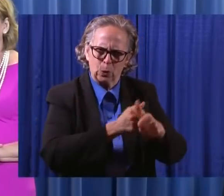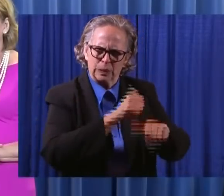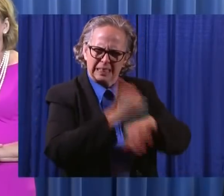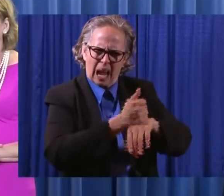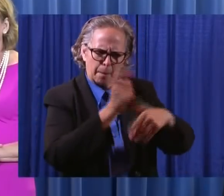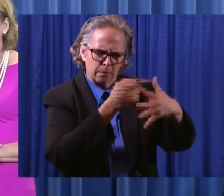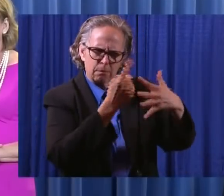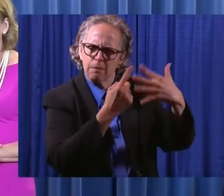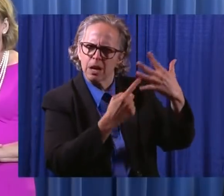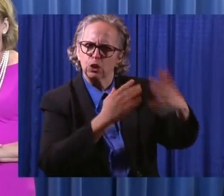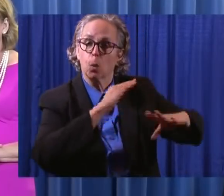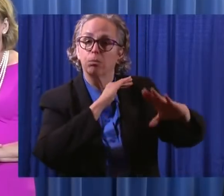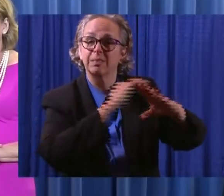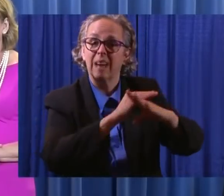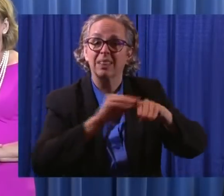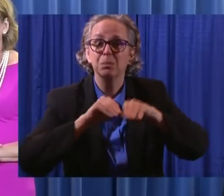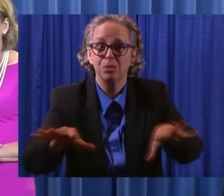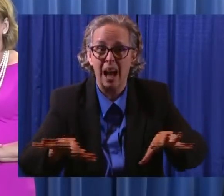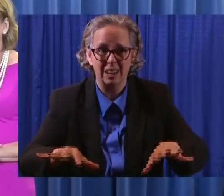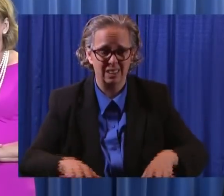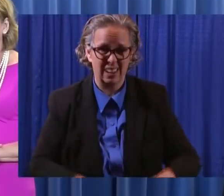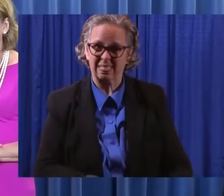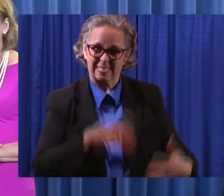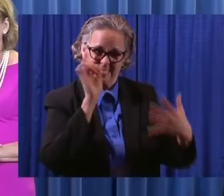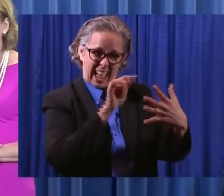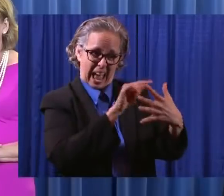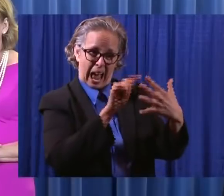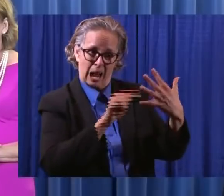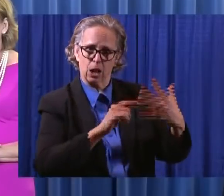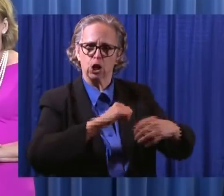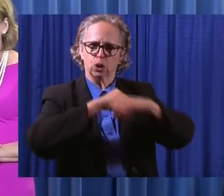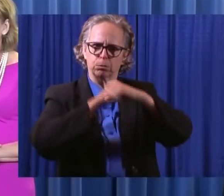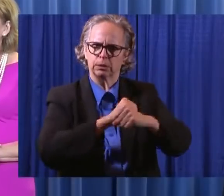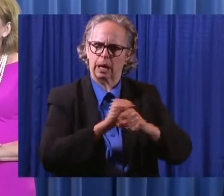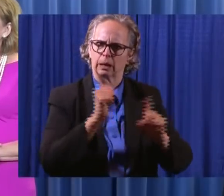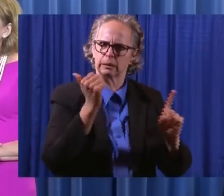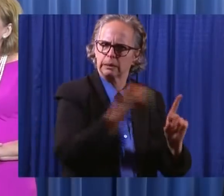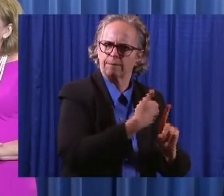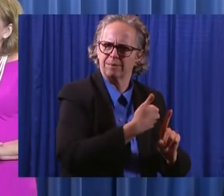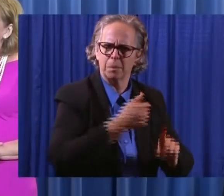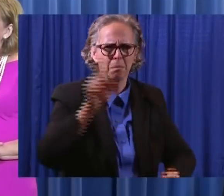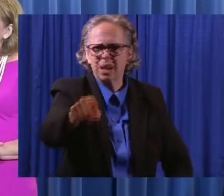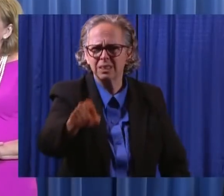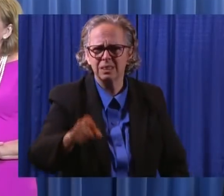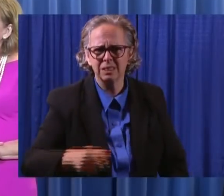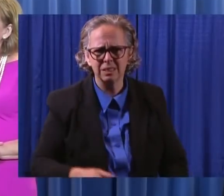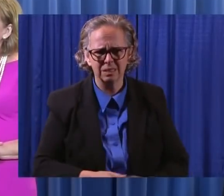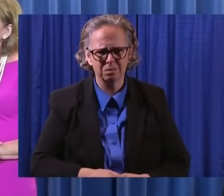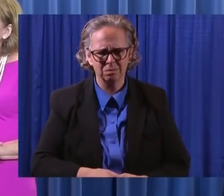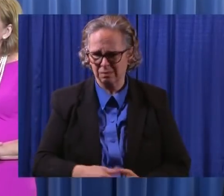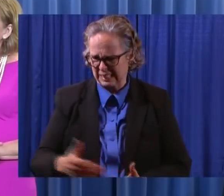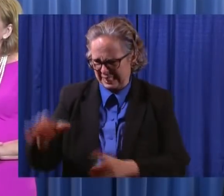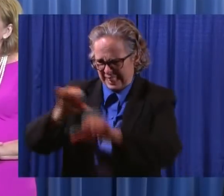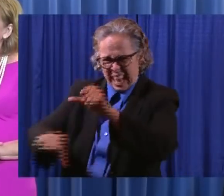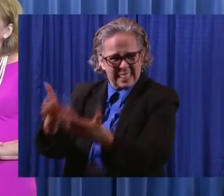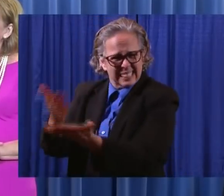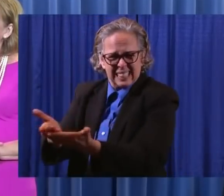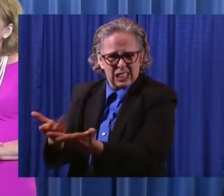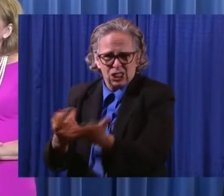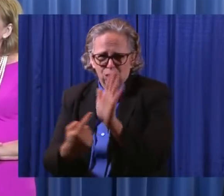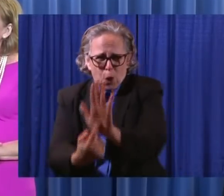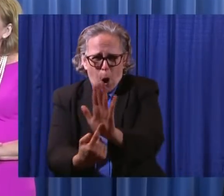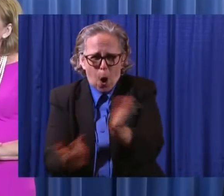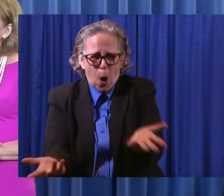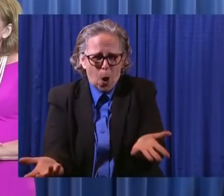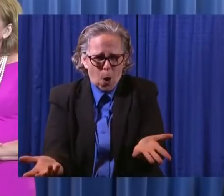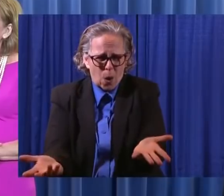try to protect themselves. So there's some of these things we can argue about, you know, skewing numbers, or we